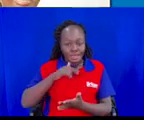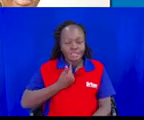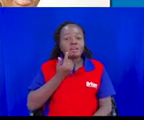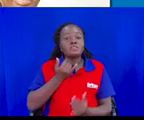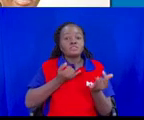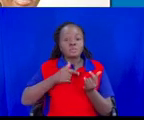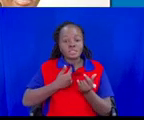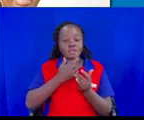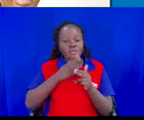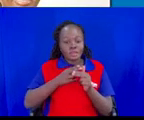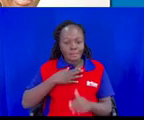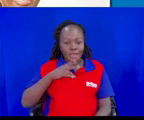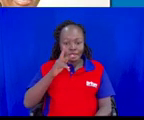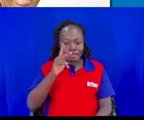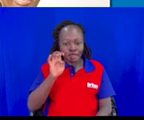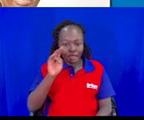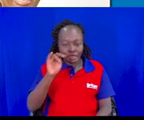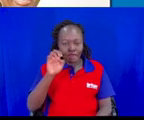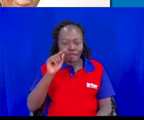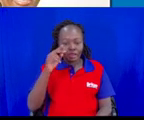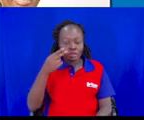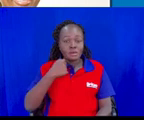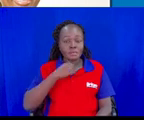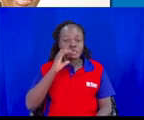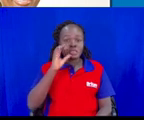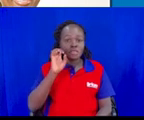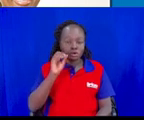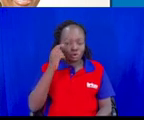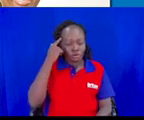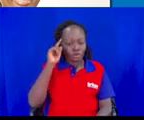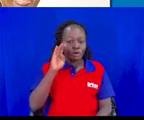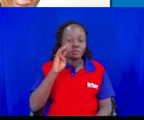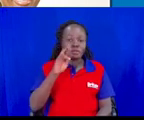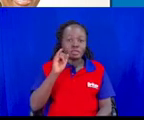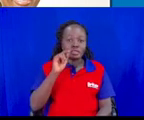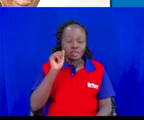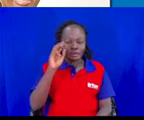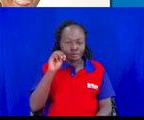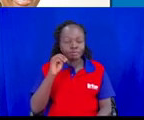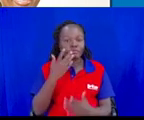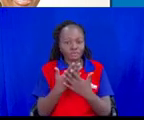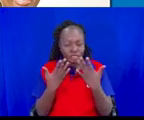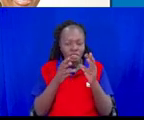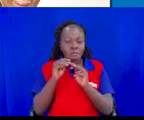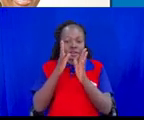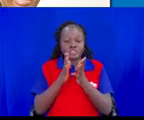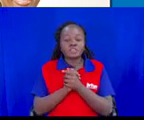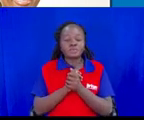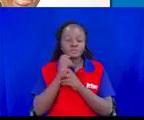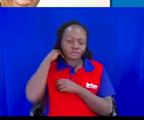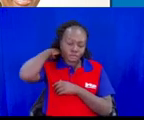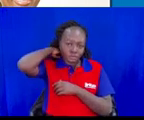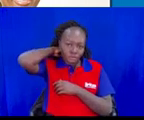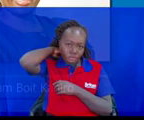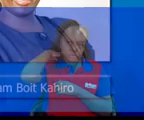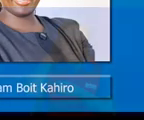is Kenneth Kaneo, and I'm the Chief Executive Officer of Britam Asset Managers. I'm also